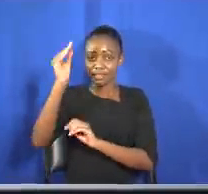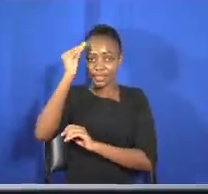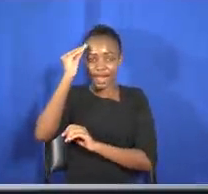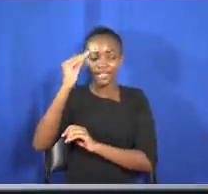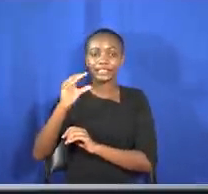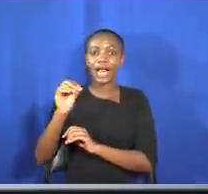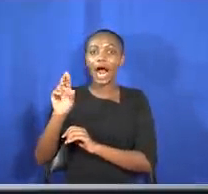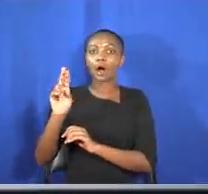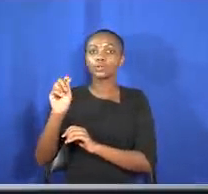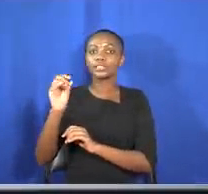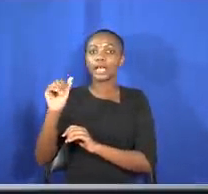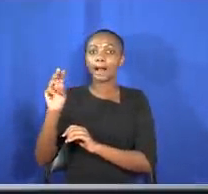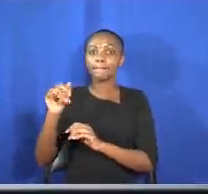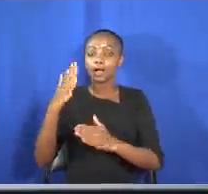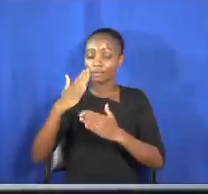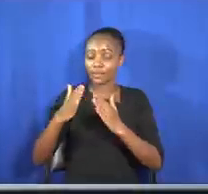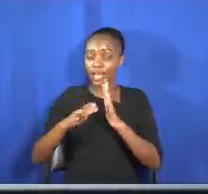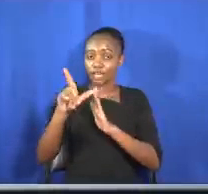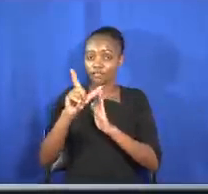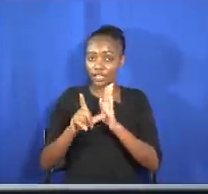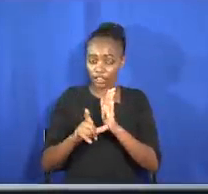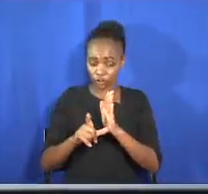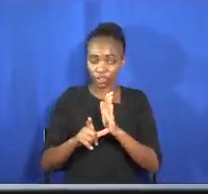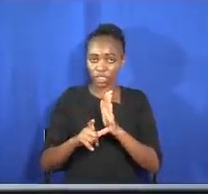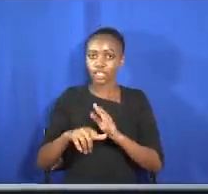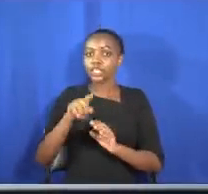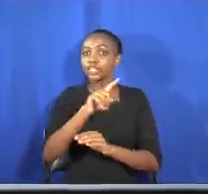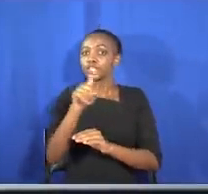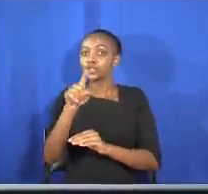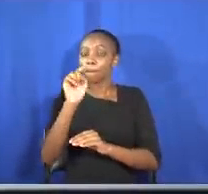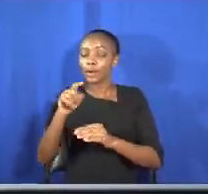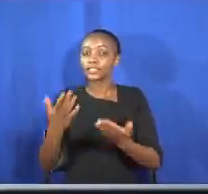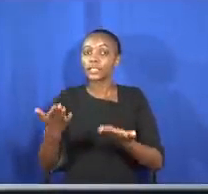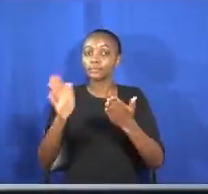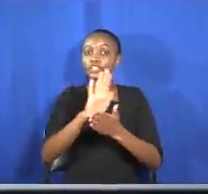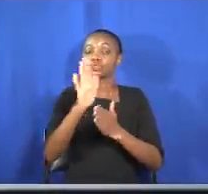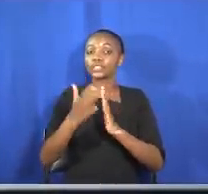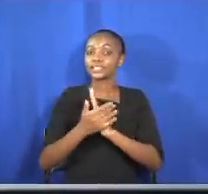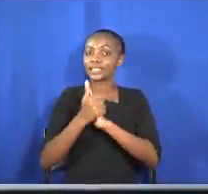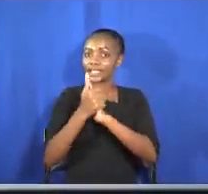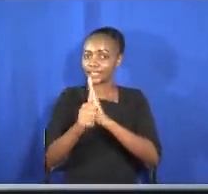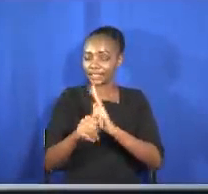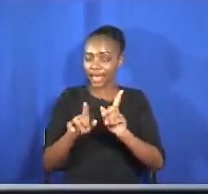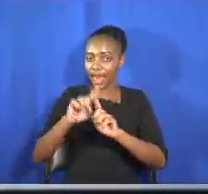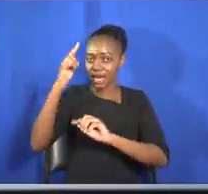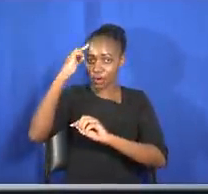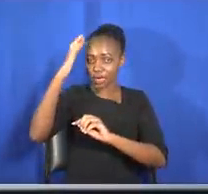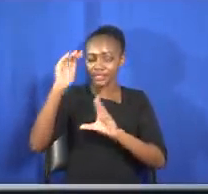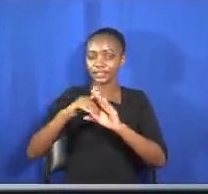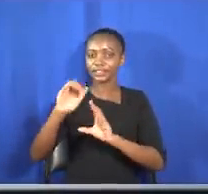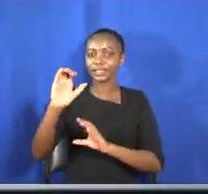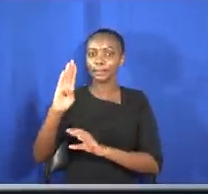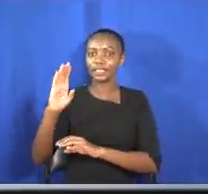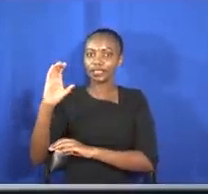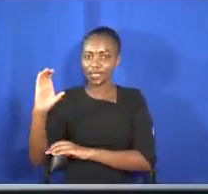learning outcome is by the end of the lesson, you should be able to enhance your skills and knowledge